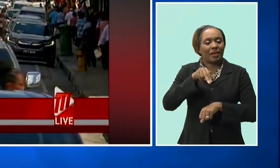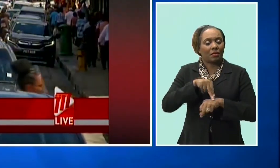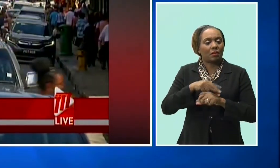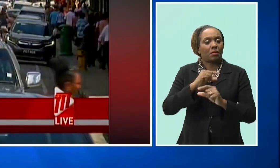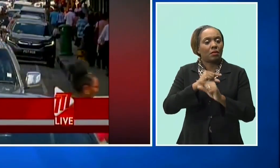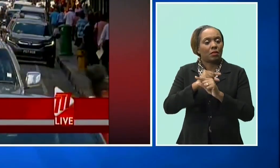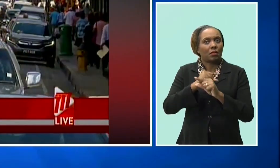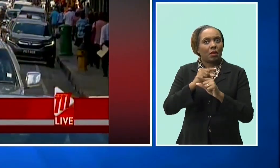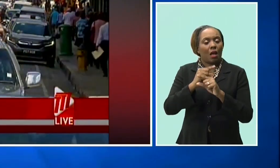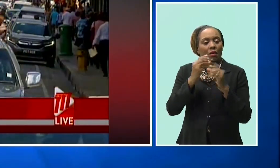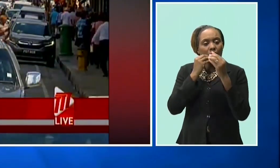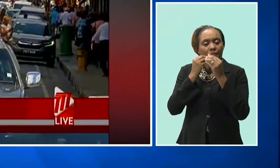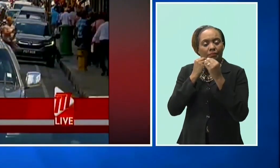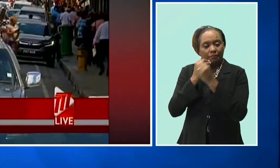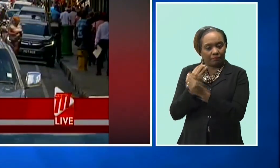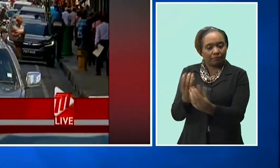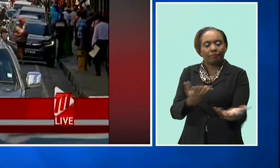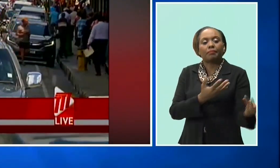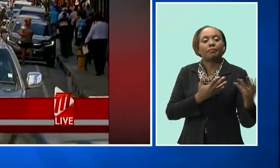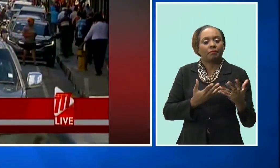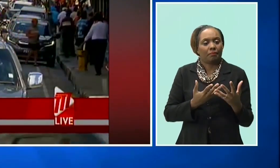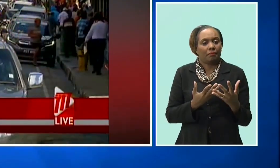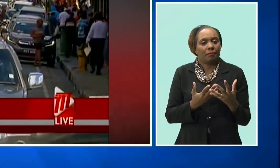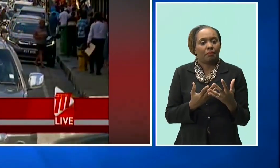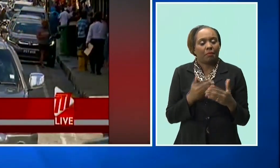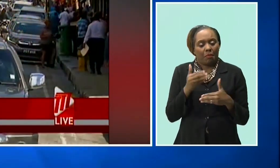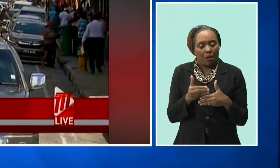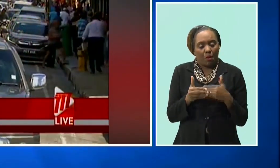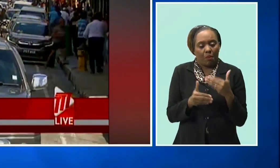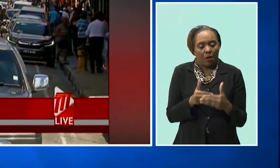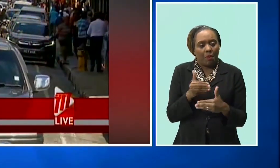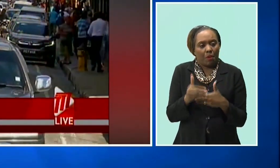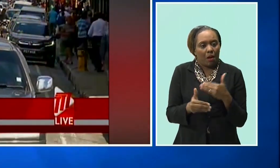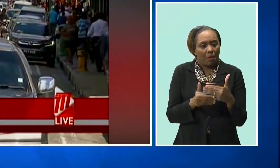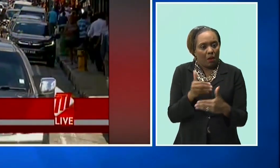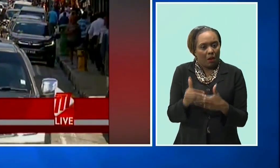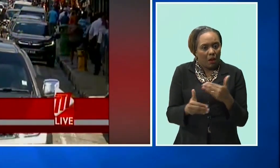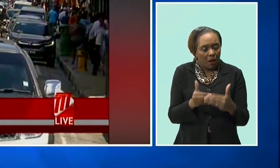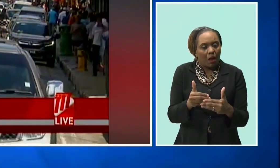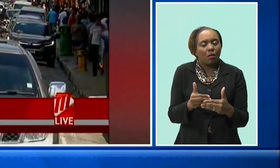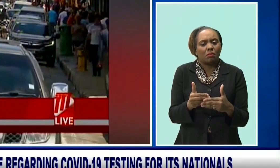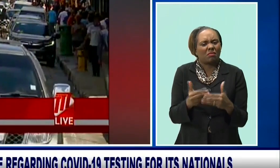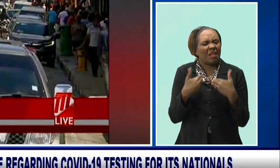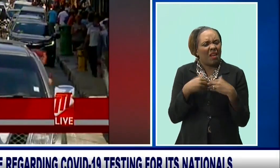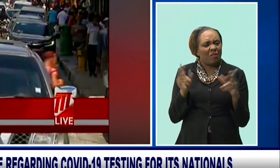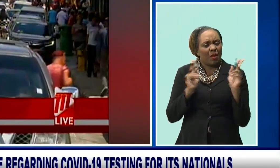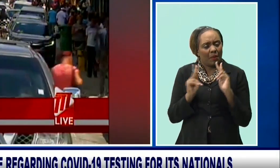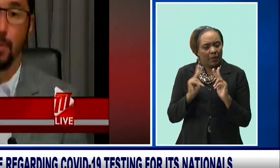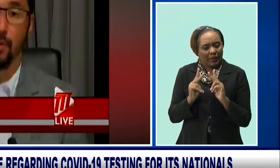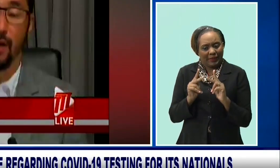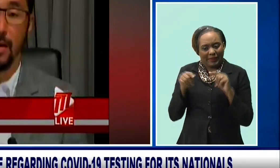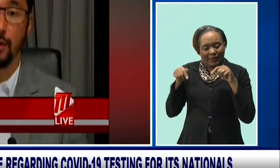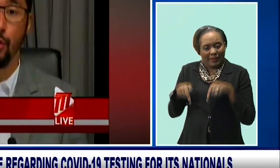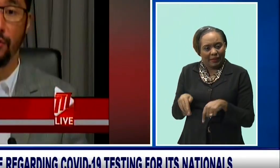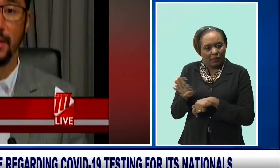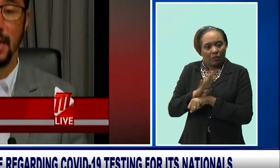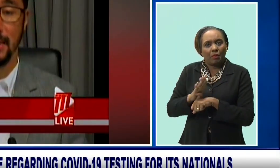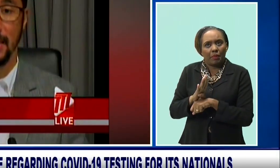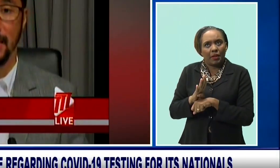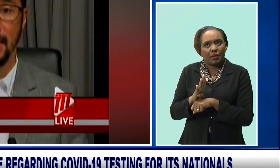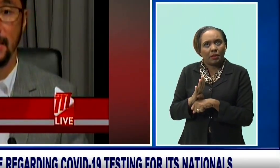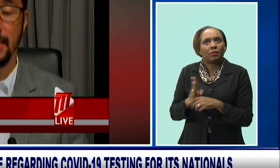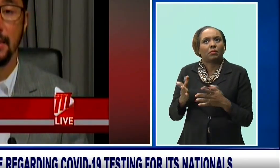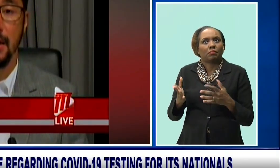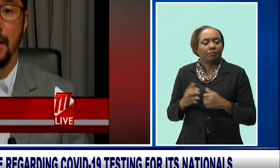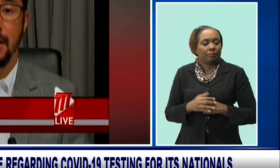Young revealed he has taken steps to have nationals who have been quarantined in Barbados tested. Provided COVID